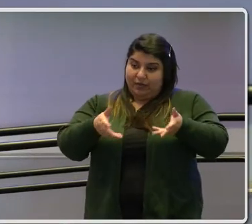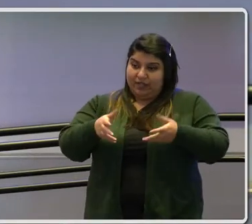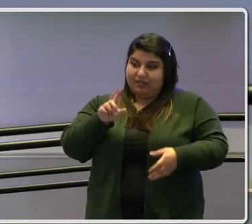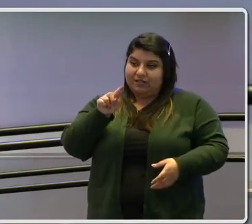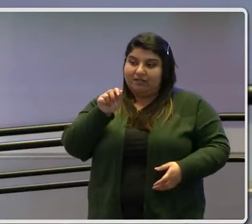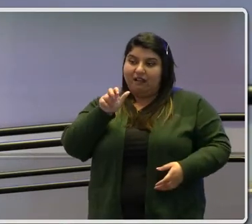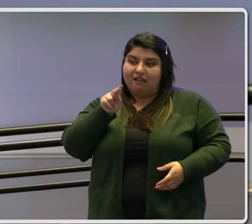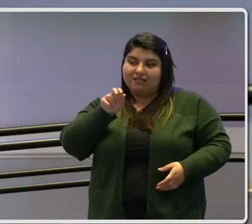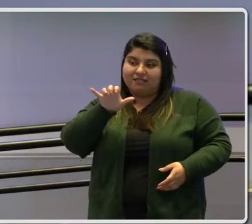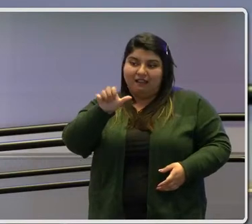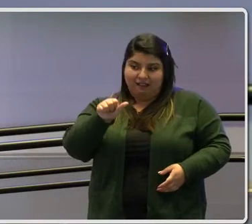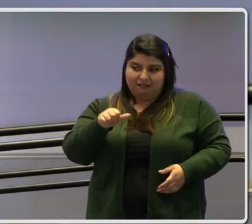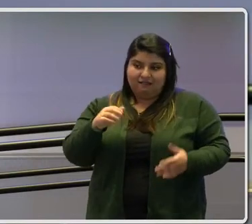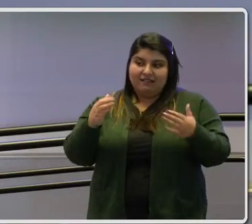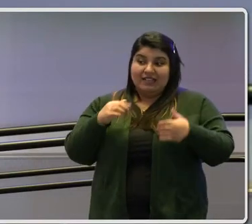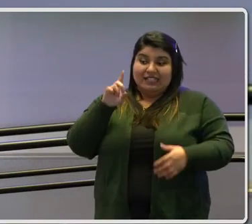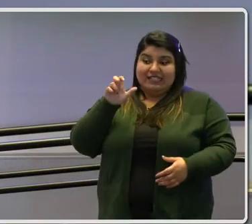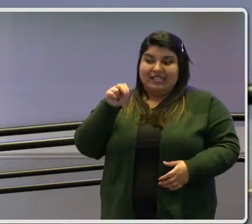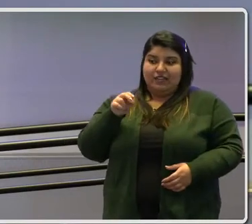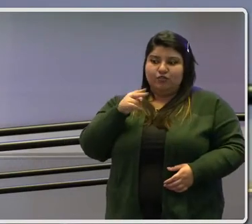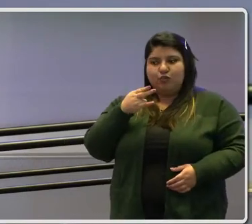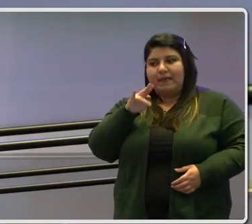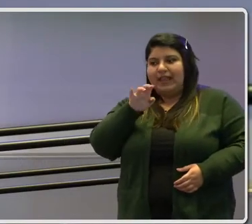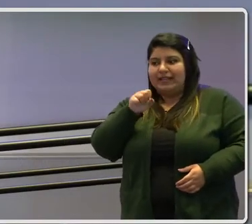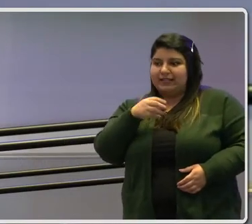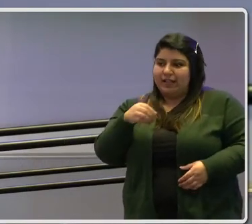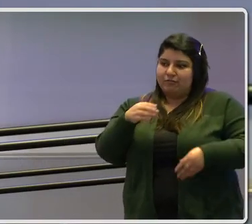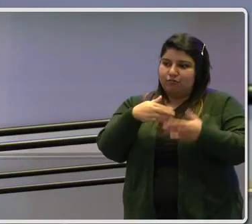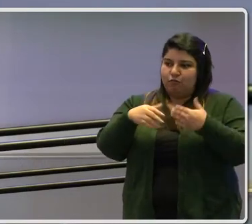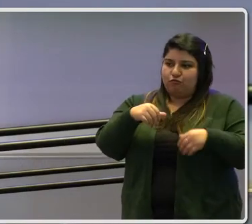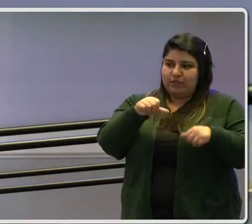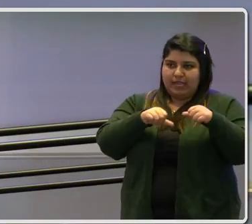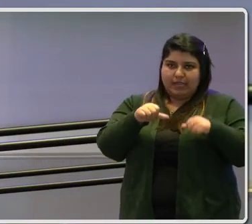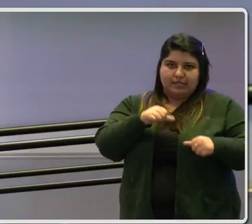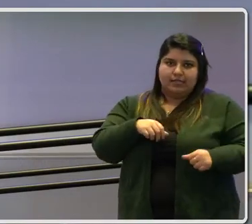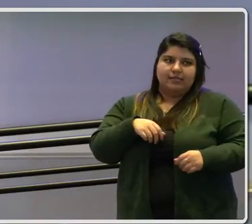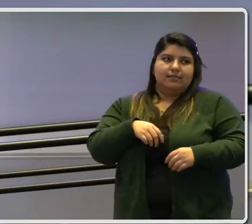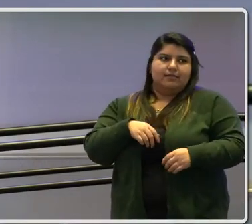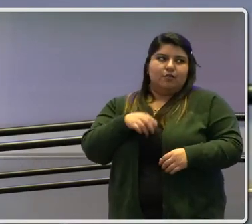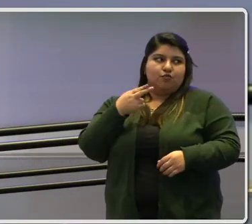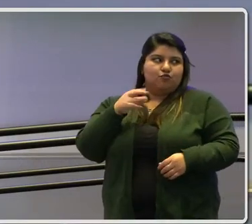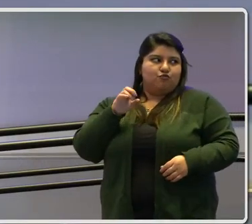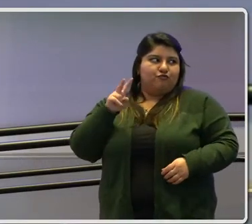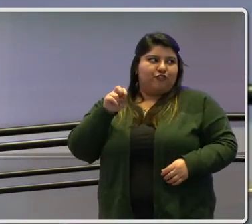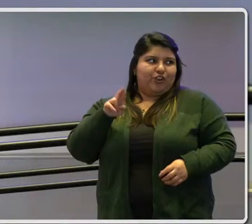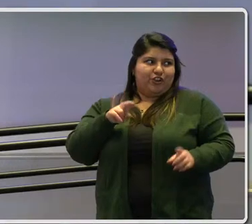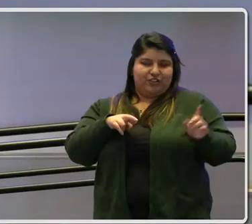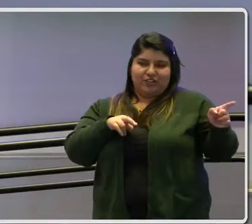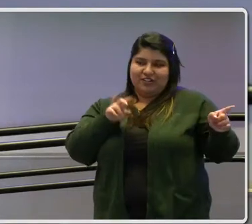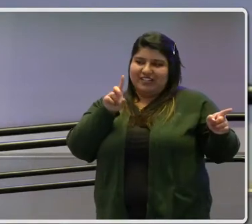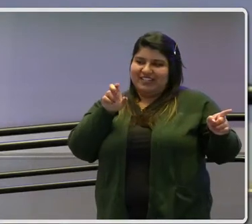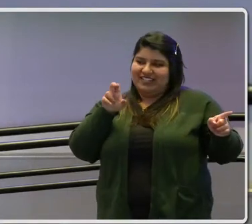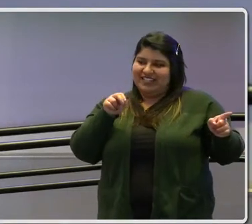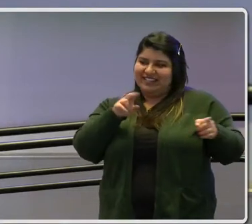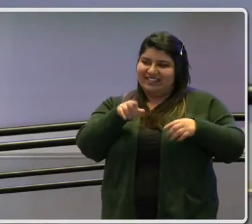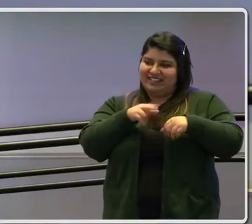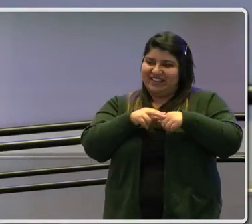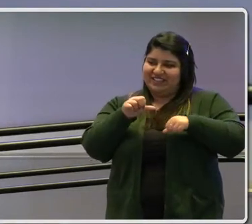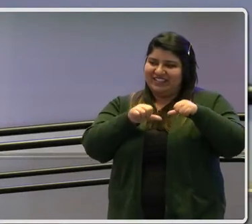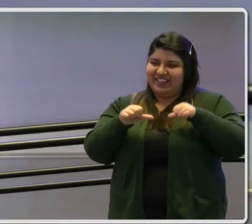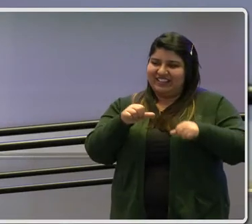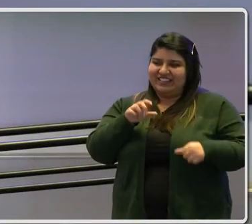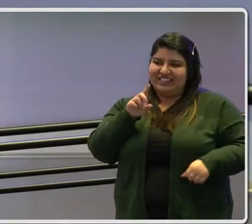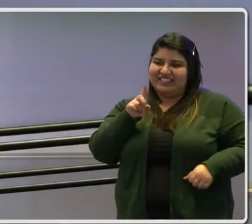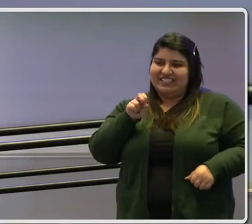Robles. Dean of Humanities and Social Sciences, Dr. Carolyn Hoover. Dean of Natural Sciences, Dr.